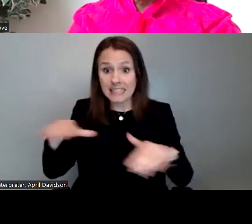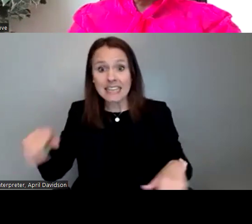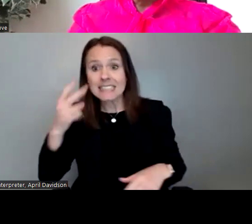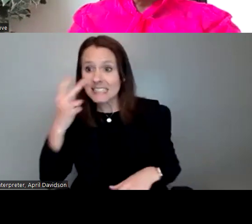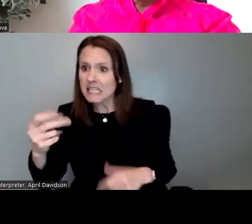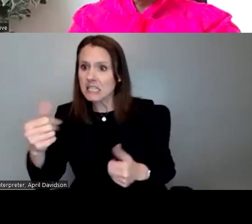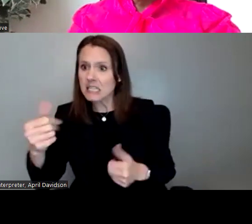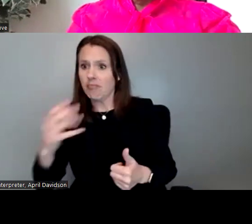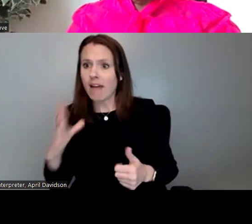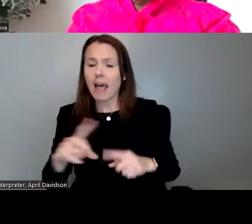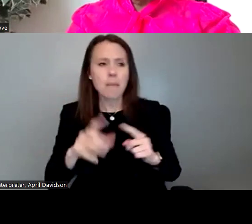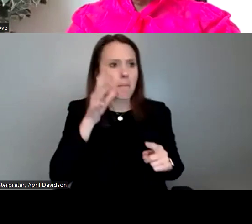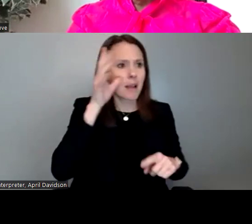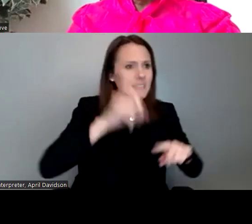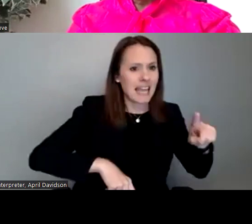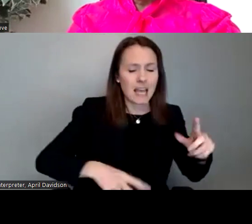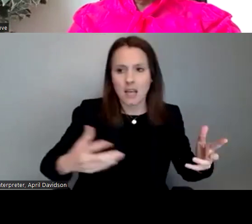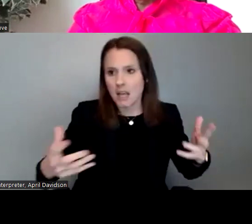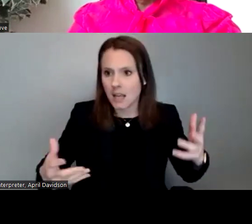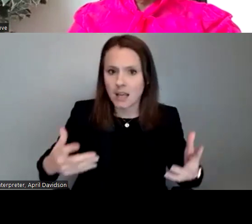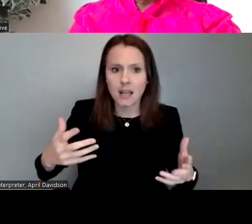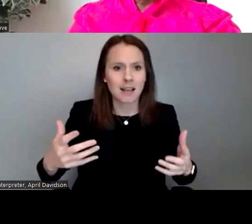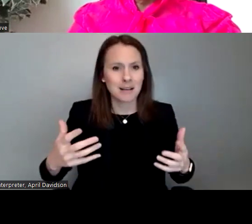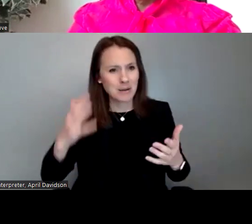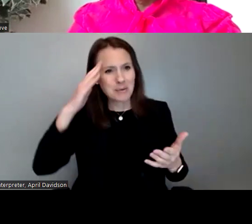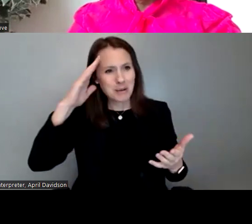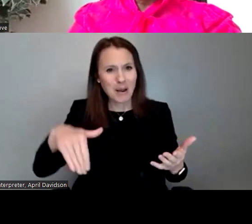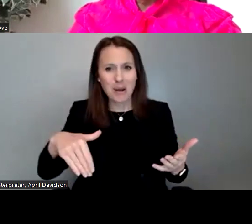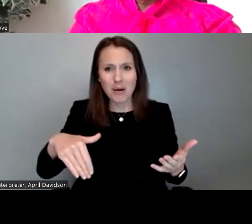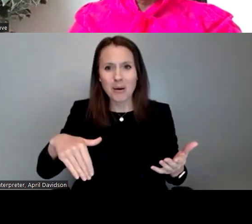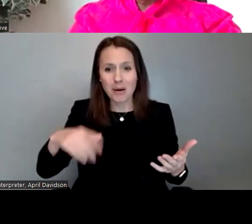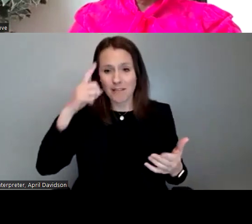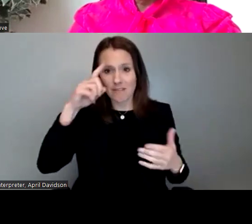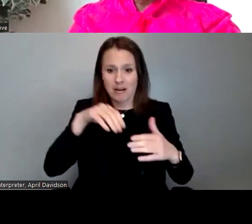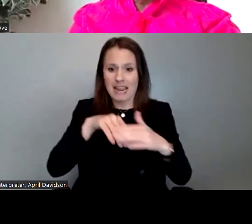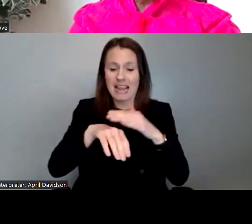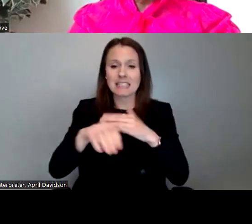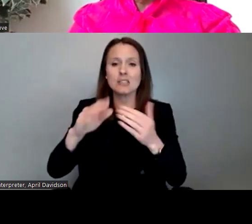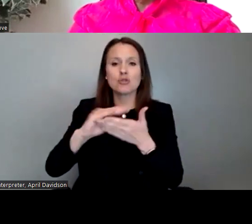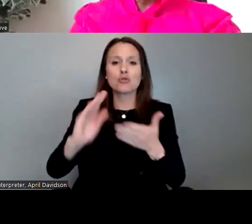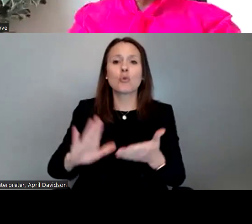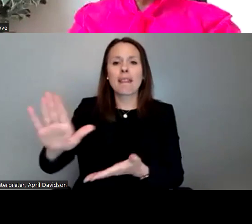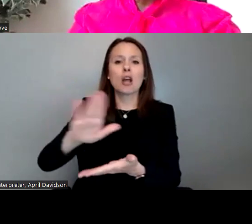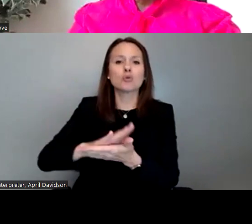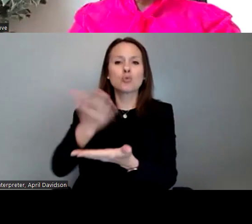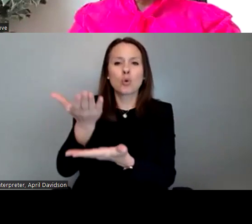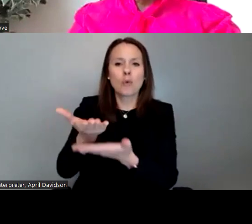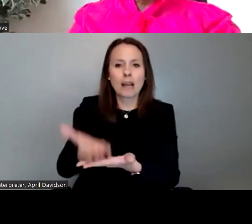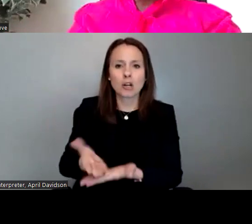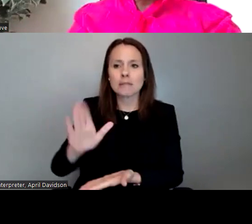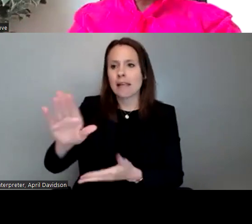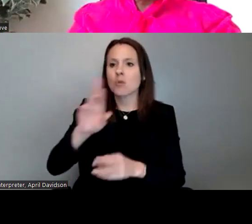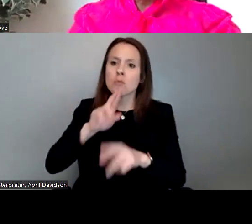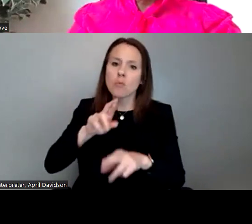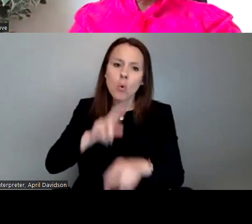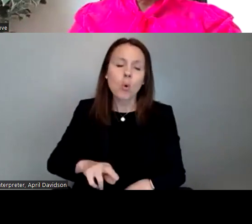parent cannot see? We all know that in order to access the students' records, the reports, you know, what